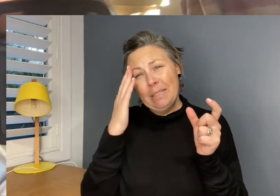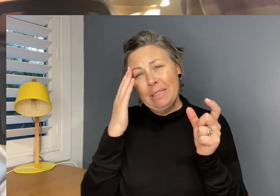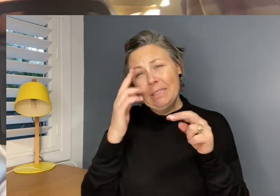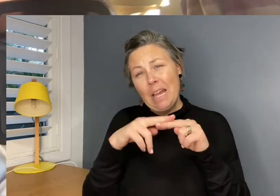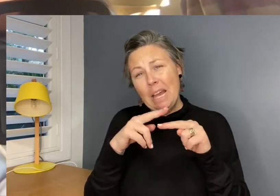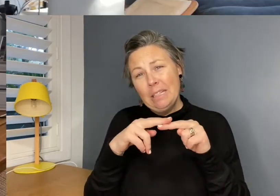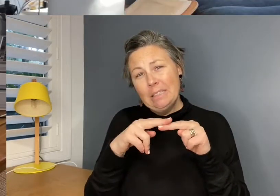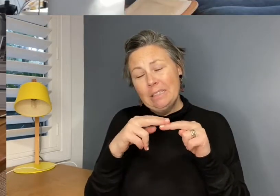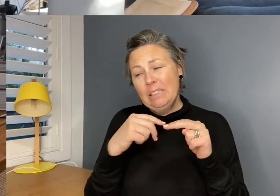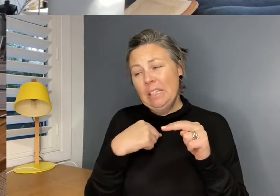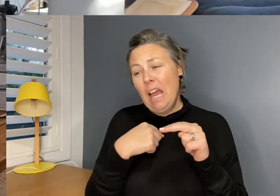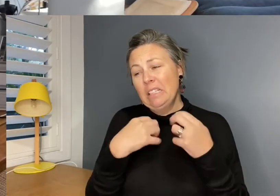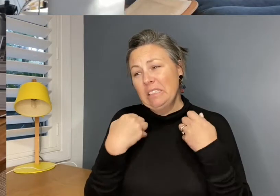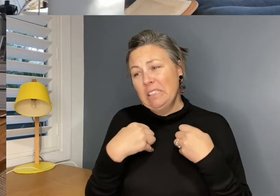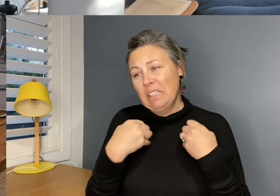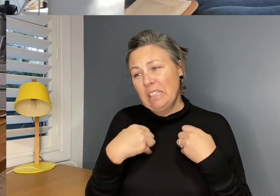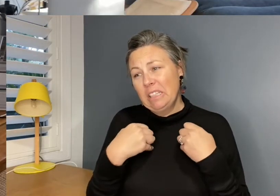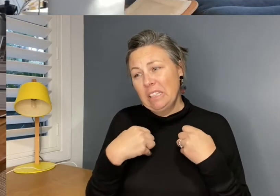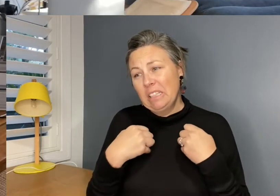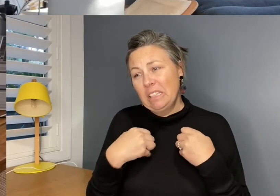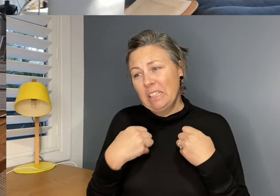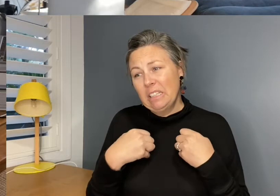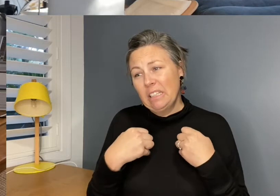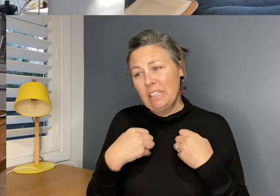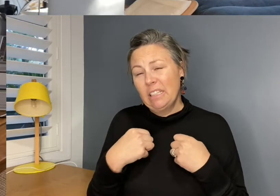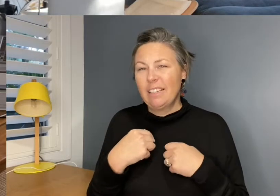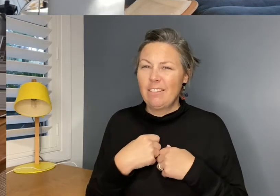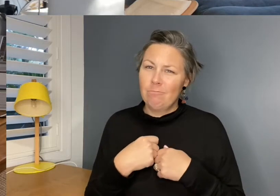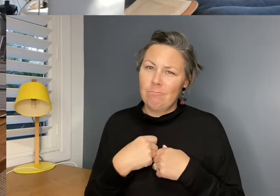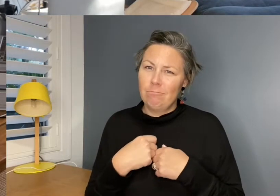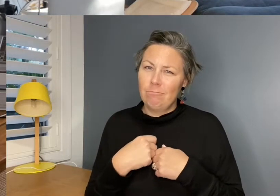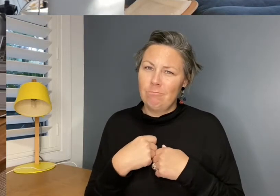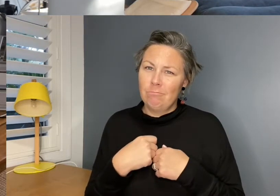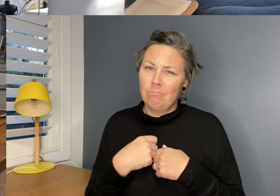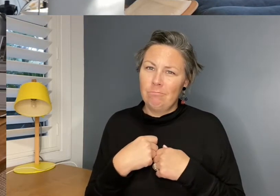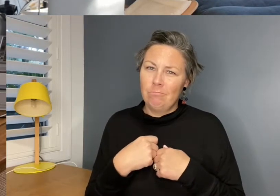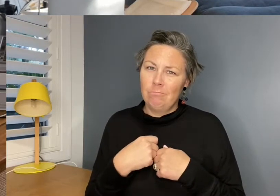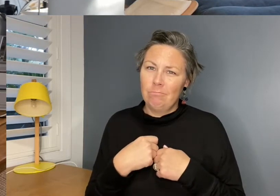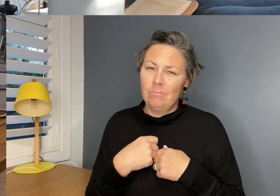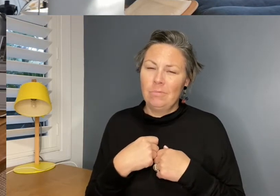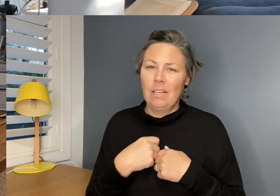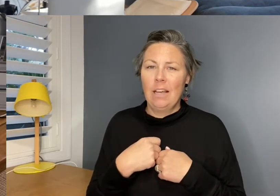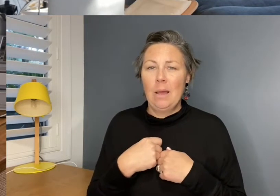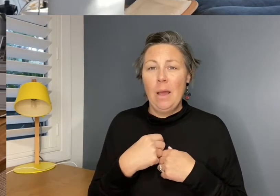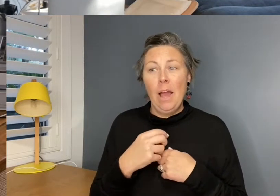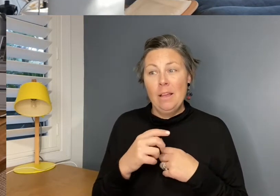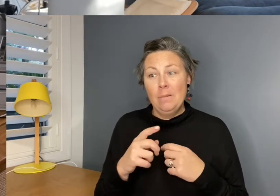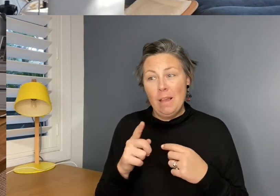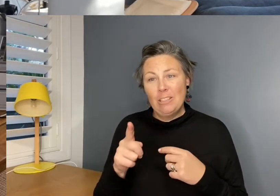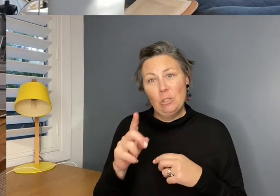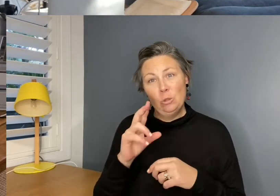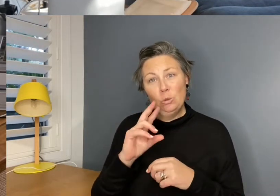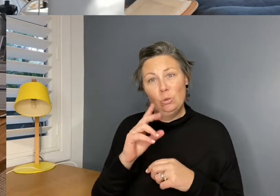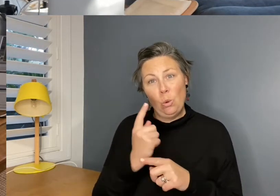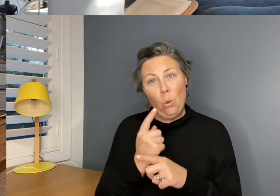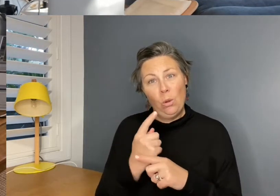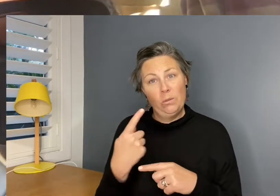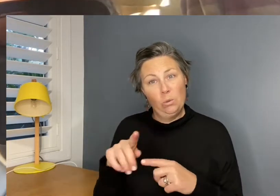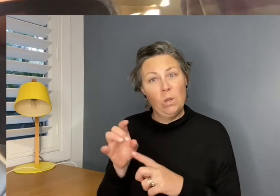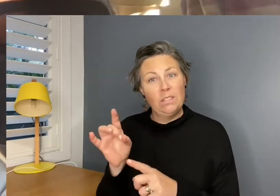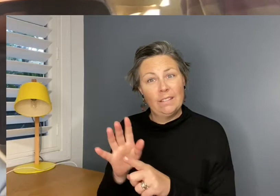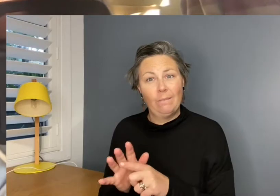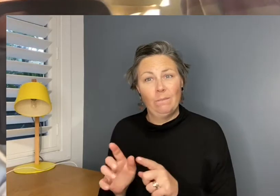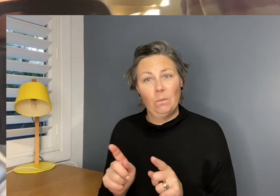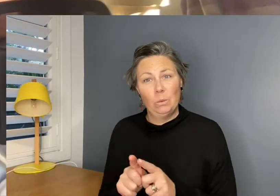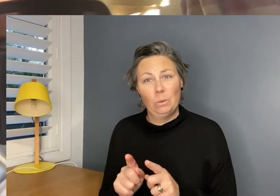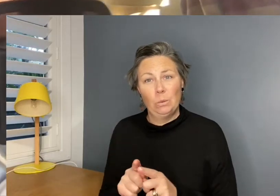us, Mummy, Daddy, I've been sick. She was talking to herself in the cot. Oh, Honey, Hun Buns, why you been sick? Why are